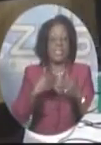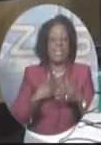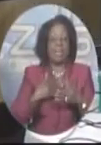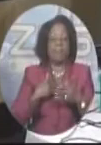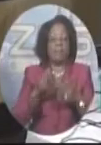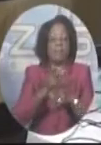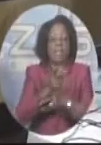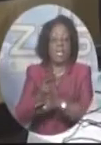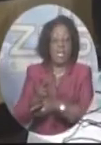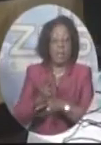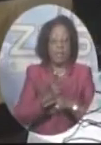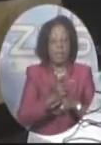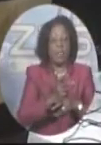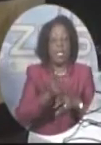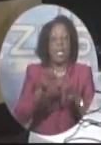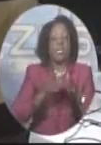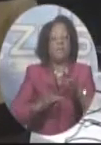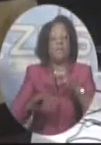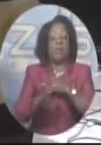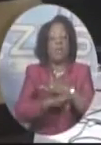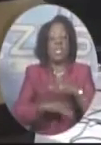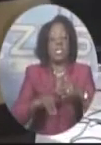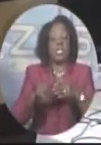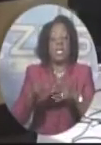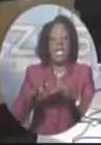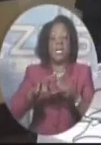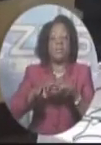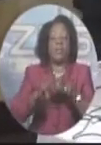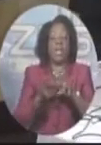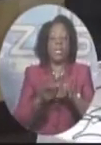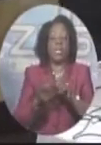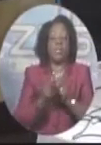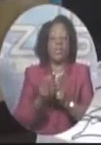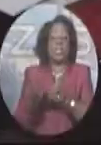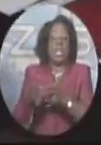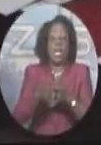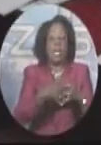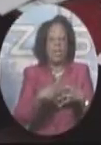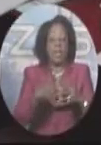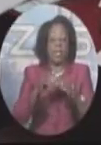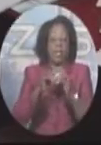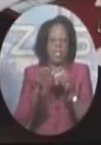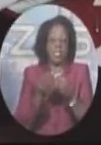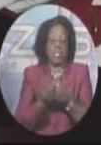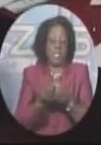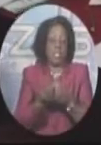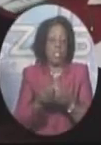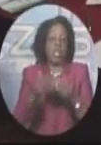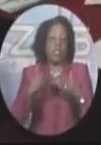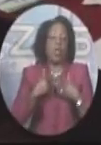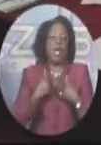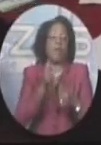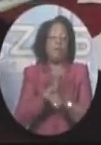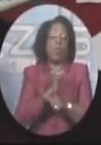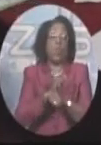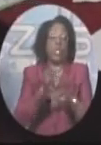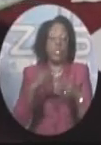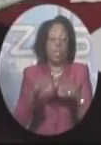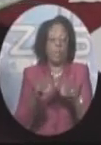The DeMarco Foundation has teamed up with American-based Heartland Alliance to stage the workshop. Kim Myers is the